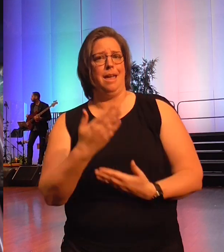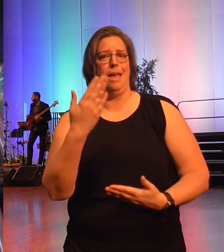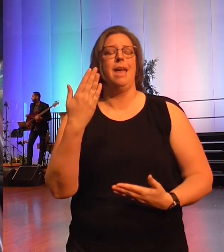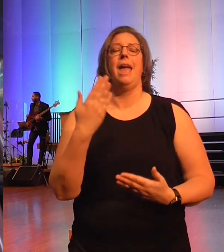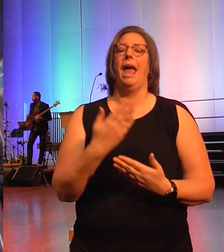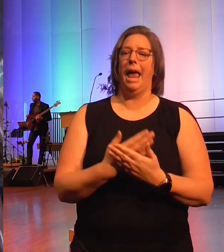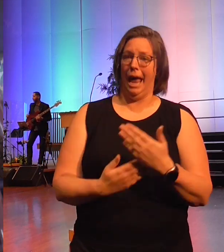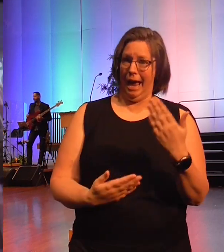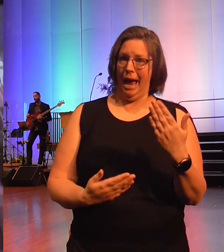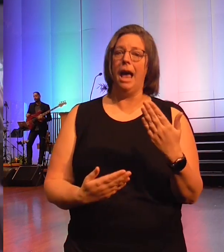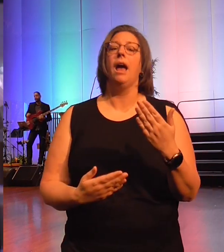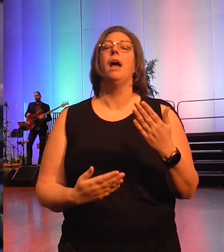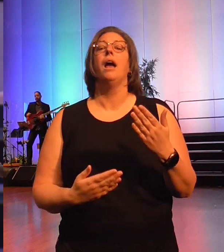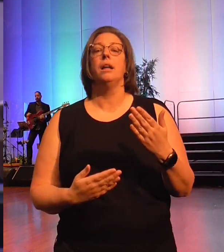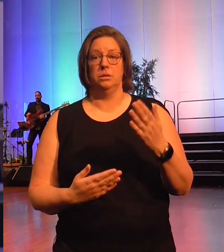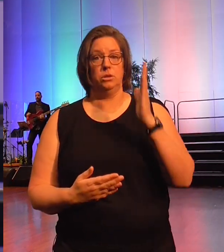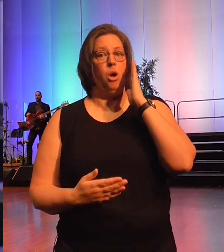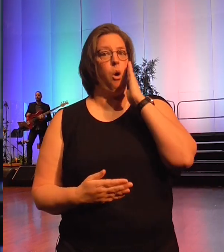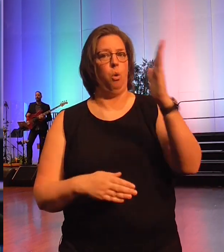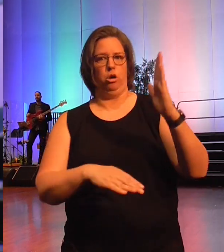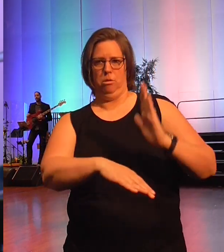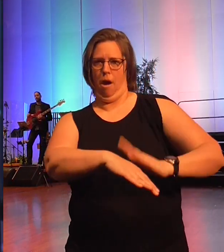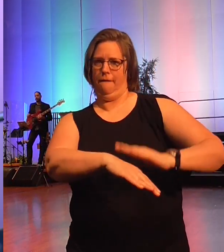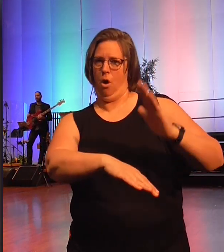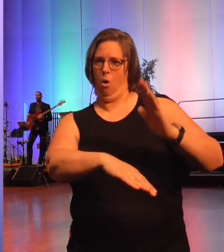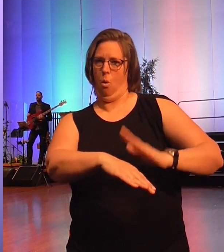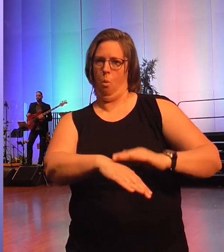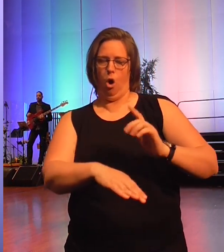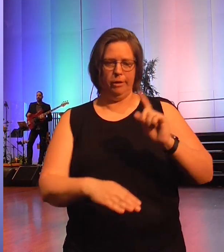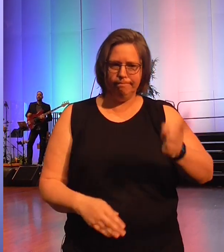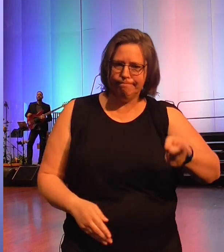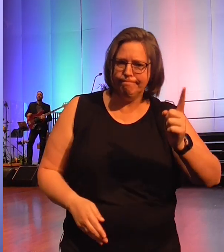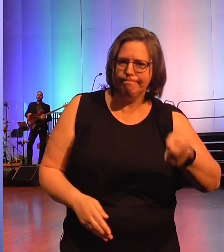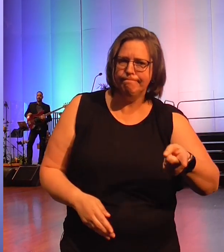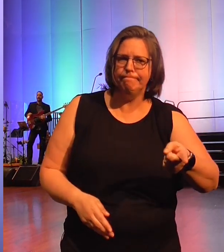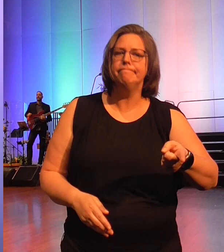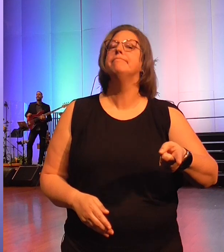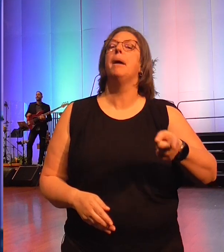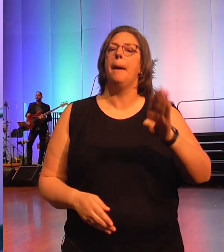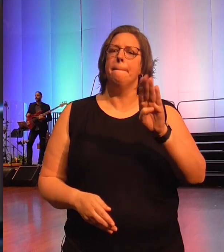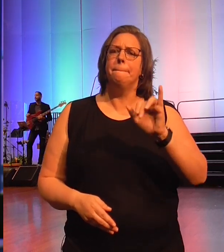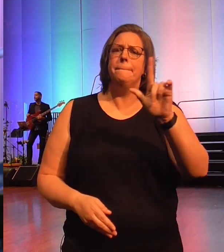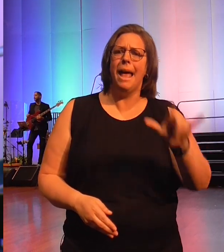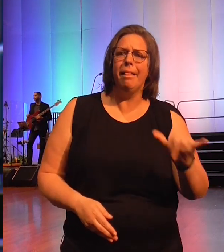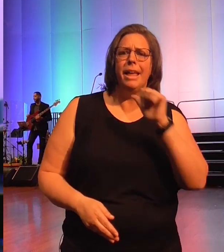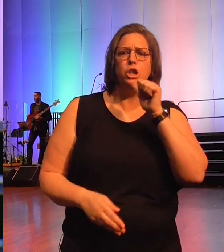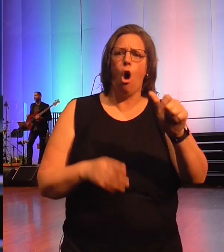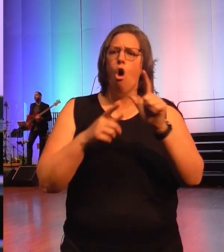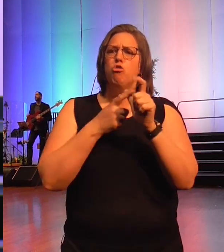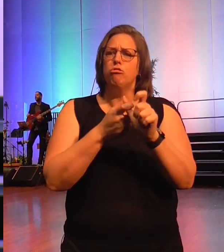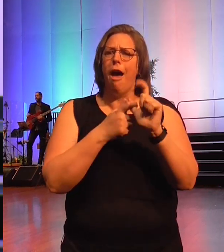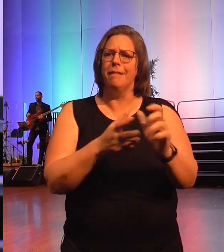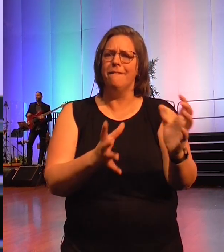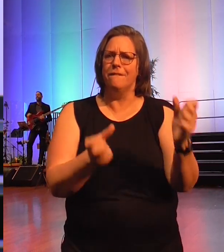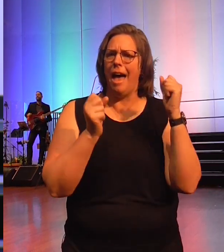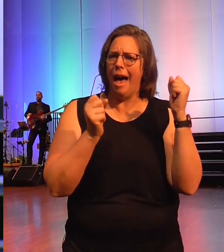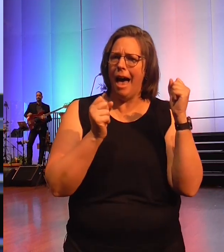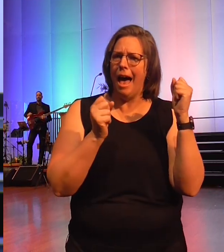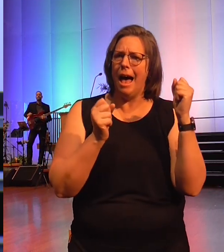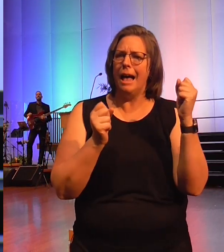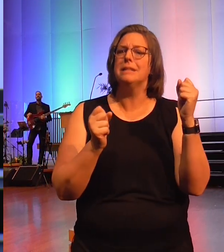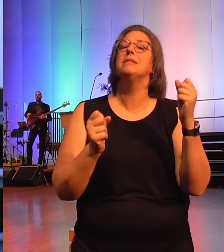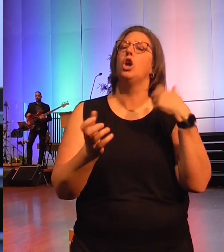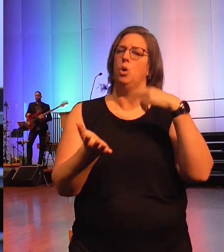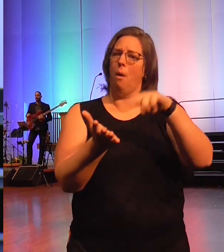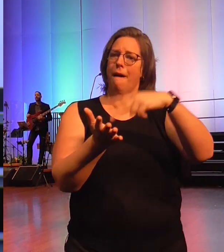used to issue out a warning. She'd say, Billy, don't you run so fast. Might fall